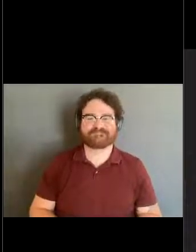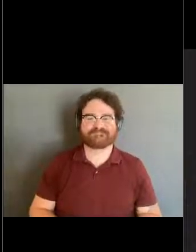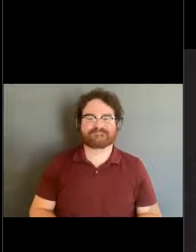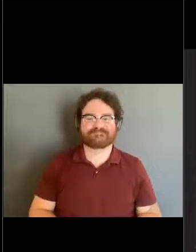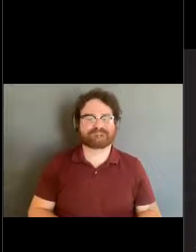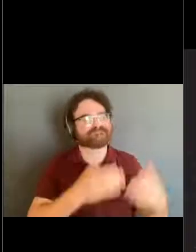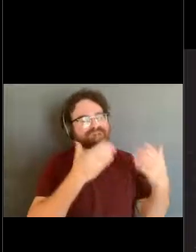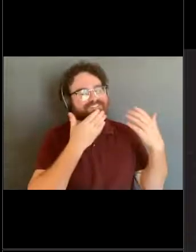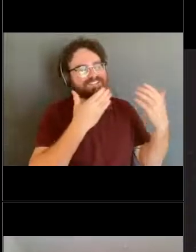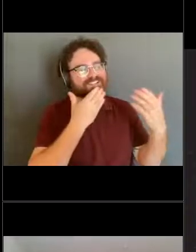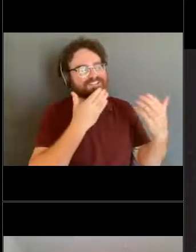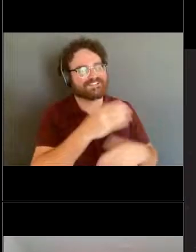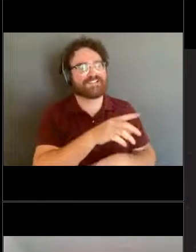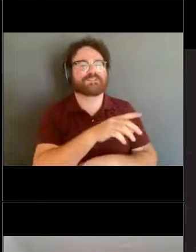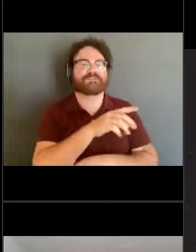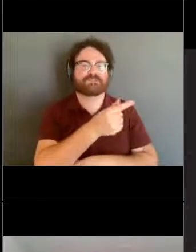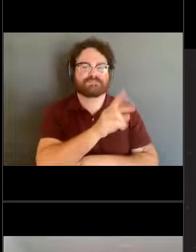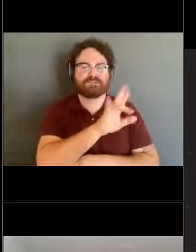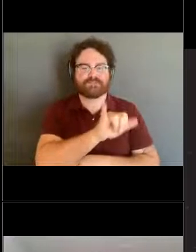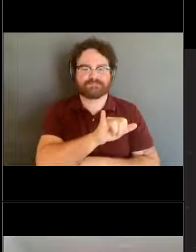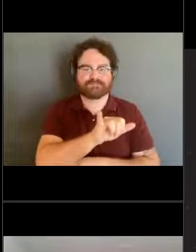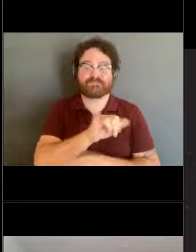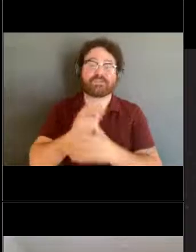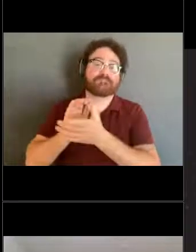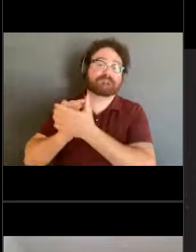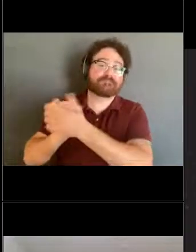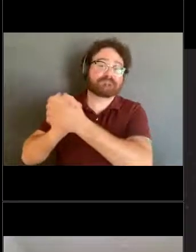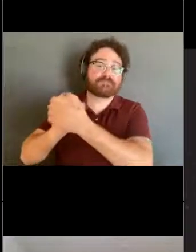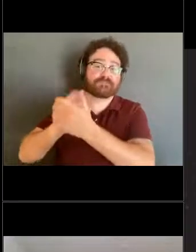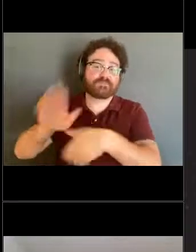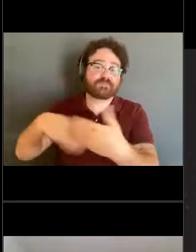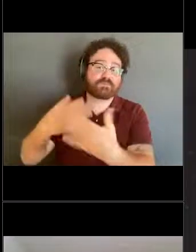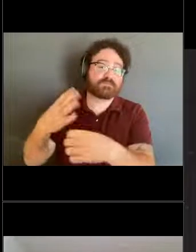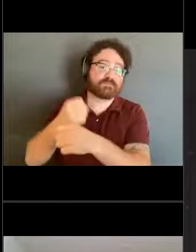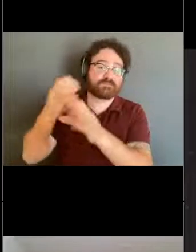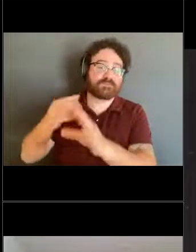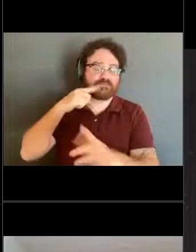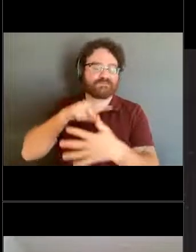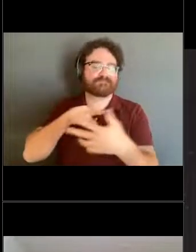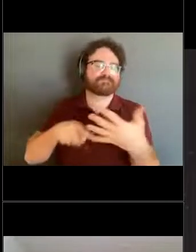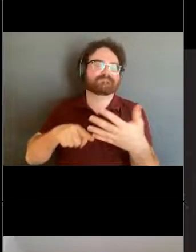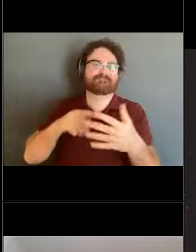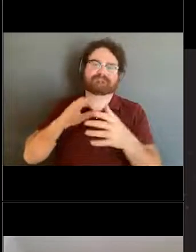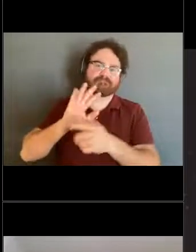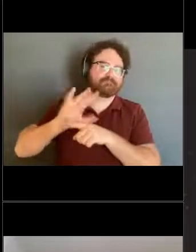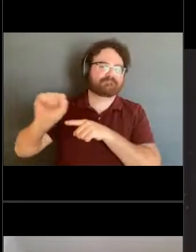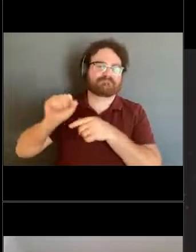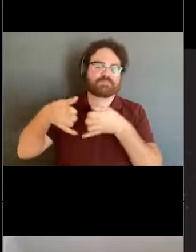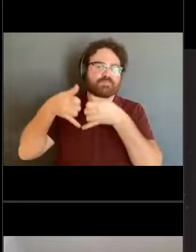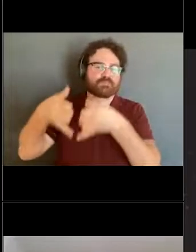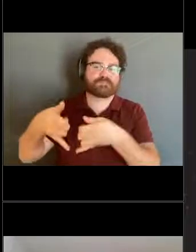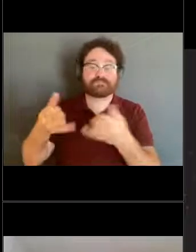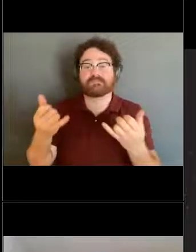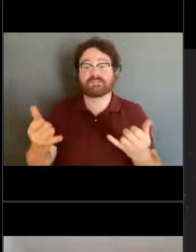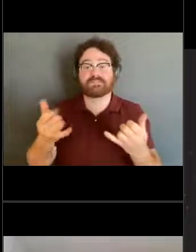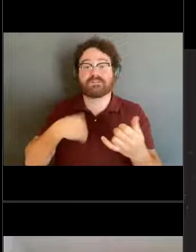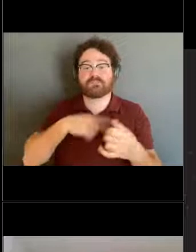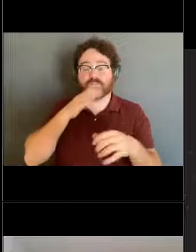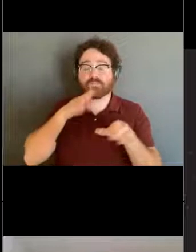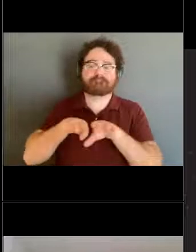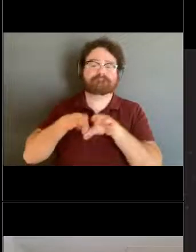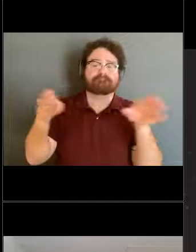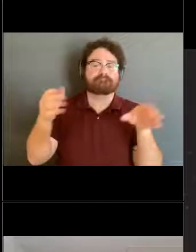Hi, thank you, Gary. Congratulations to all the winners of this prestigious award. At this time, we would like to open the